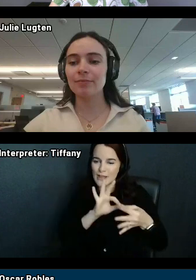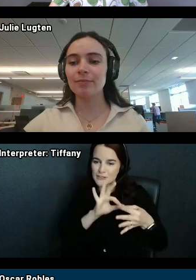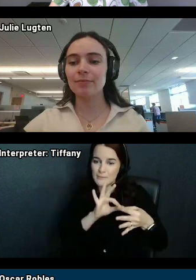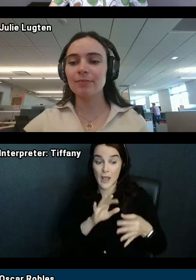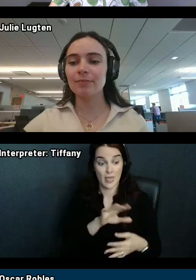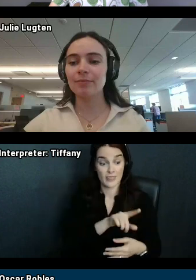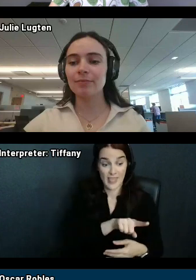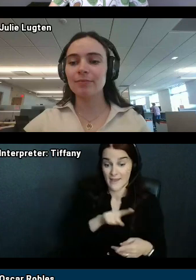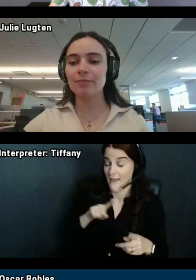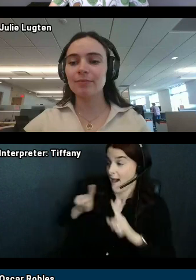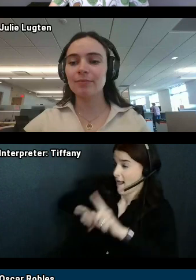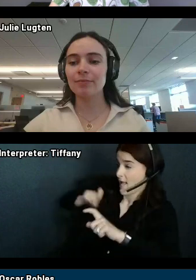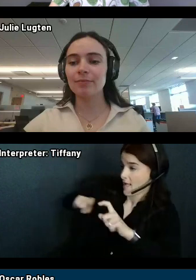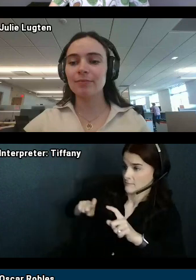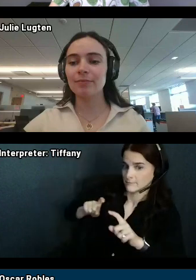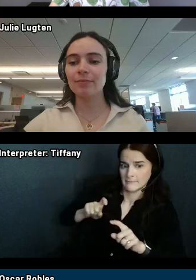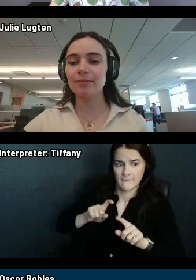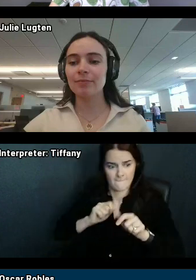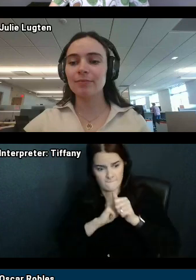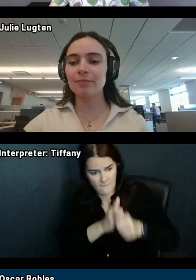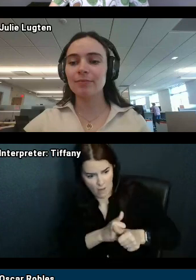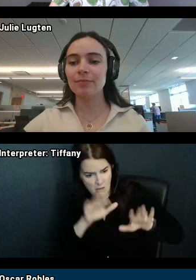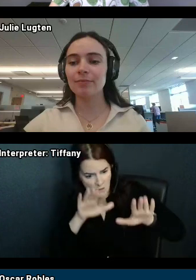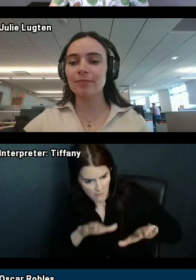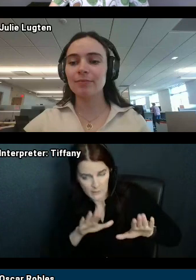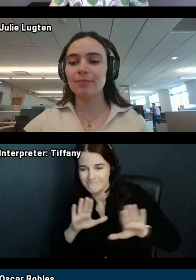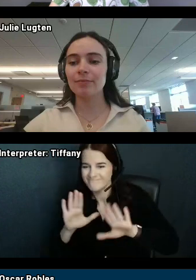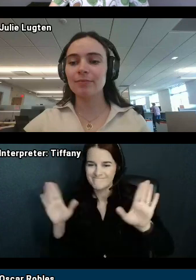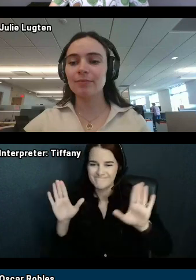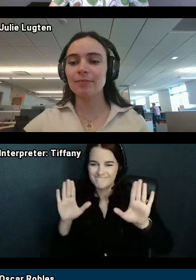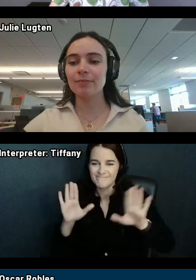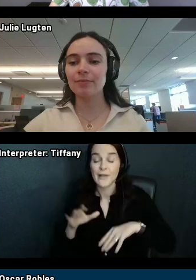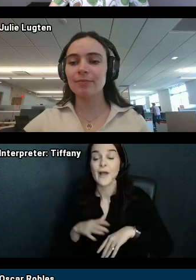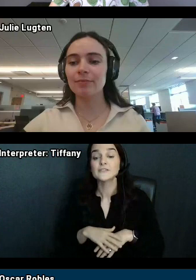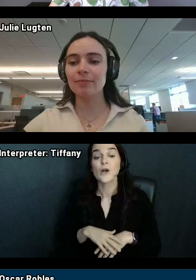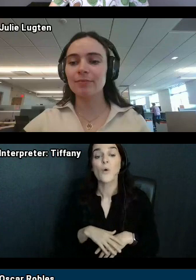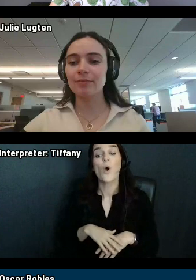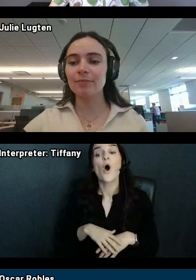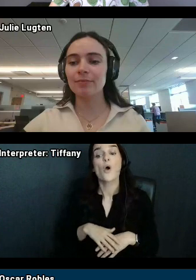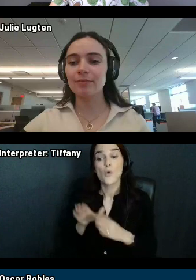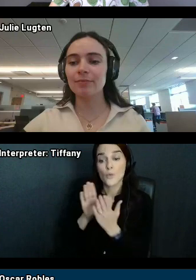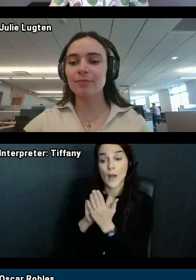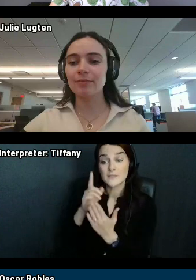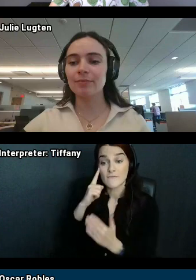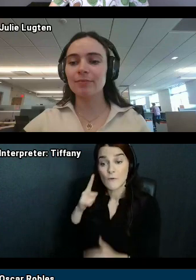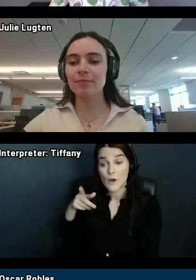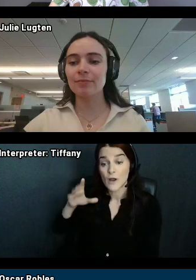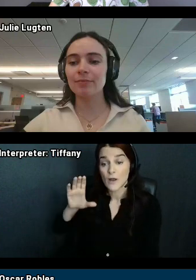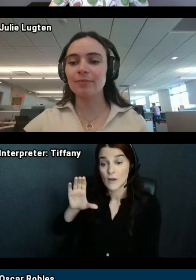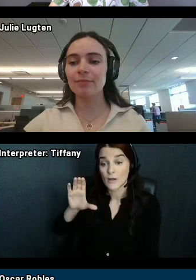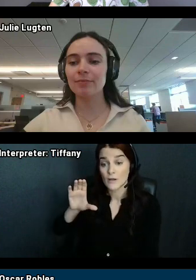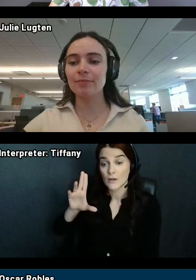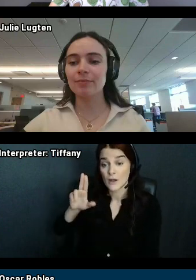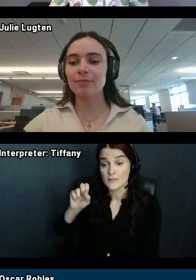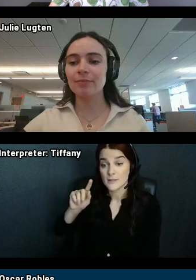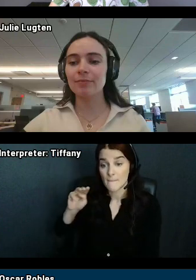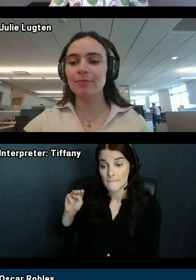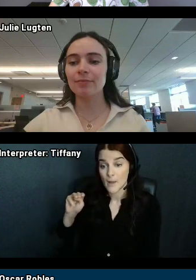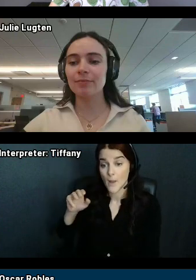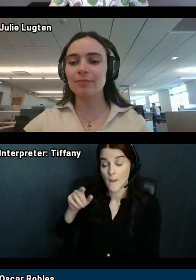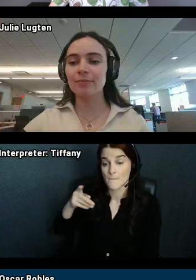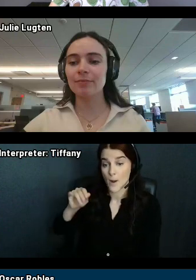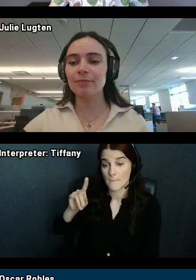ask. So requests to create custom properties are common, but before you do it, I recommend asking some